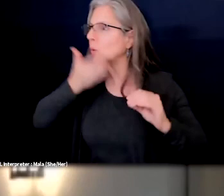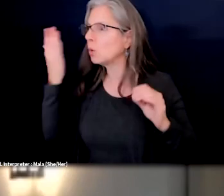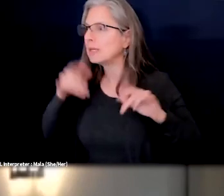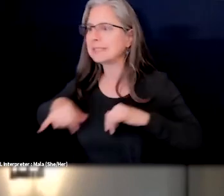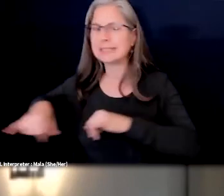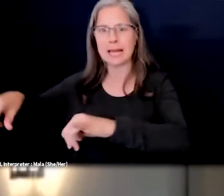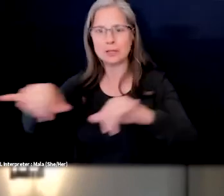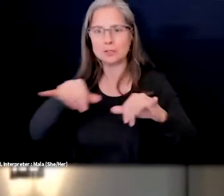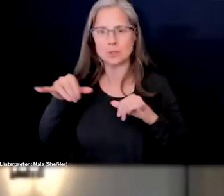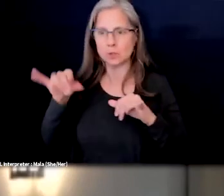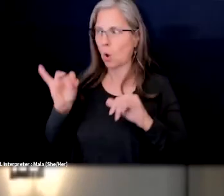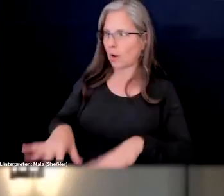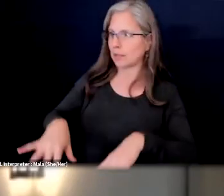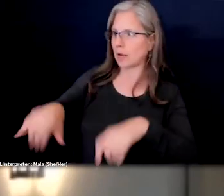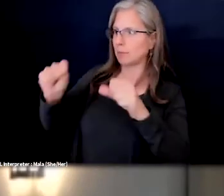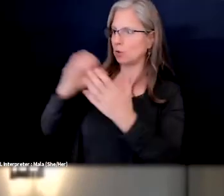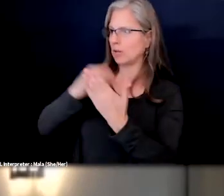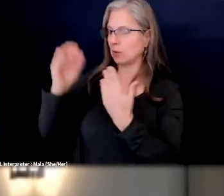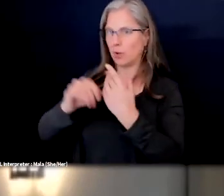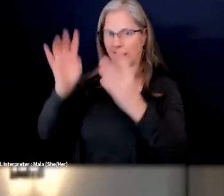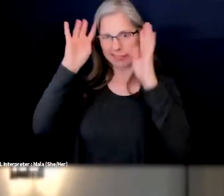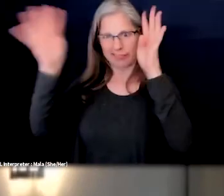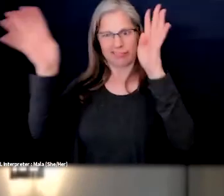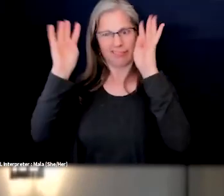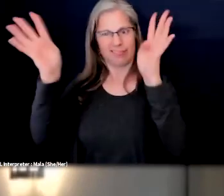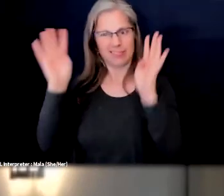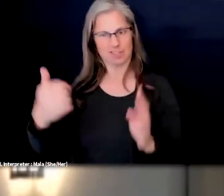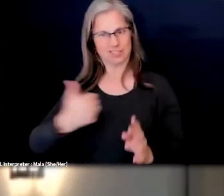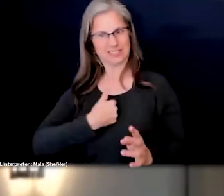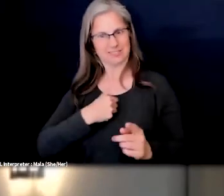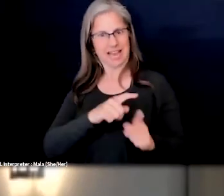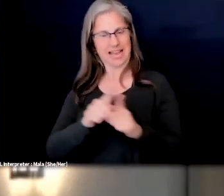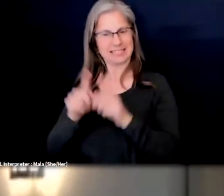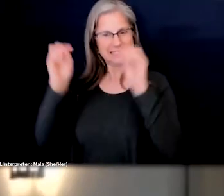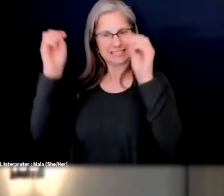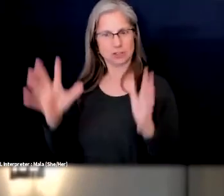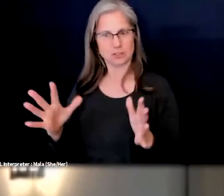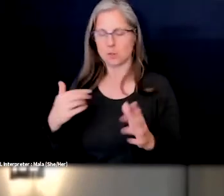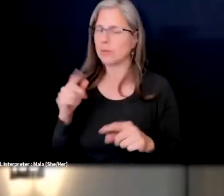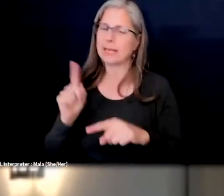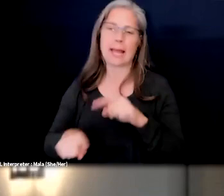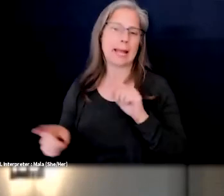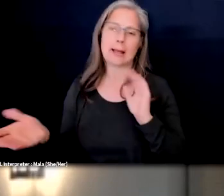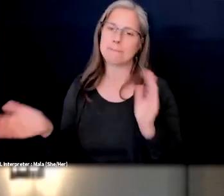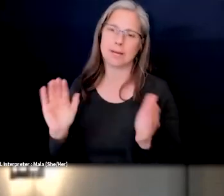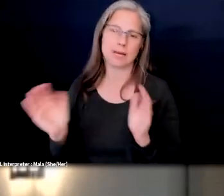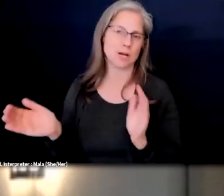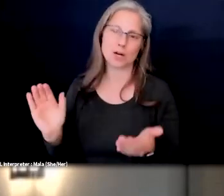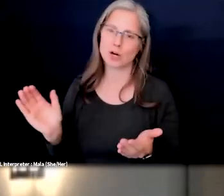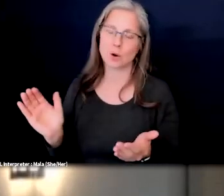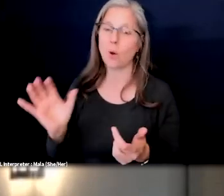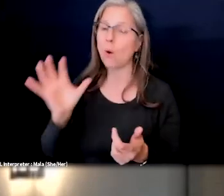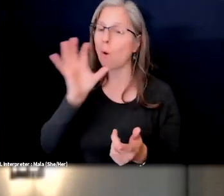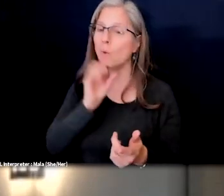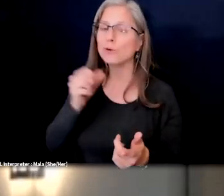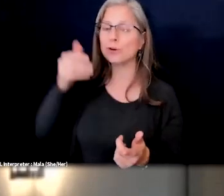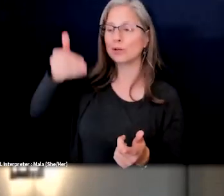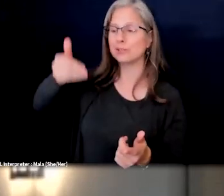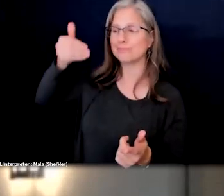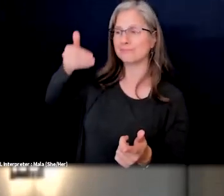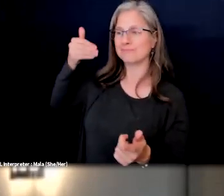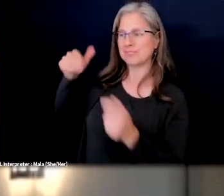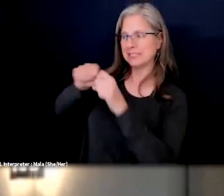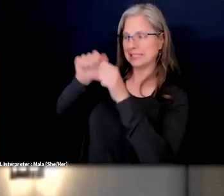adopted curriculum. We made all this stuff ourselves as teachers. So we can't compare an older traditional system